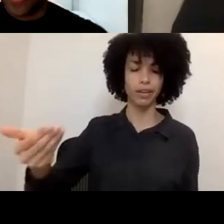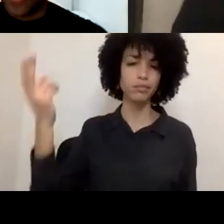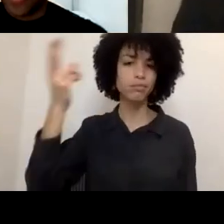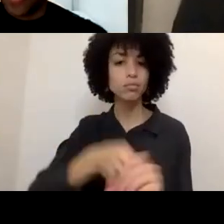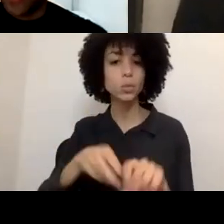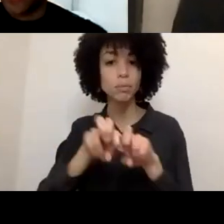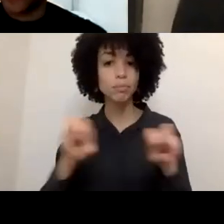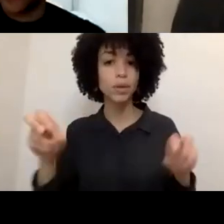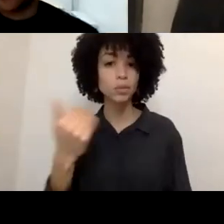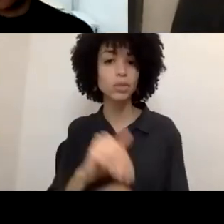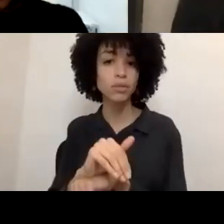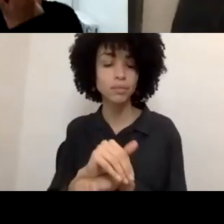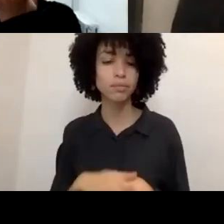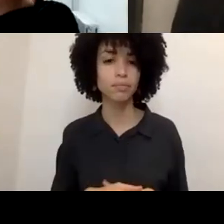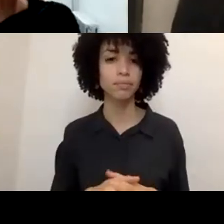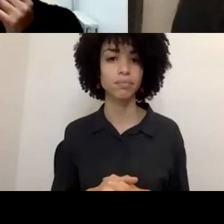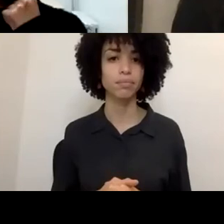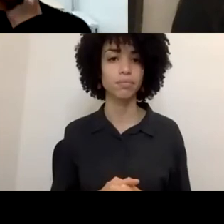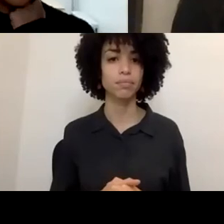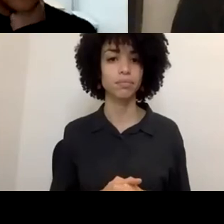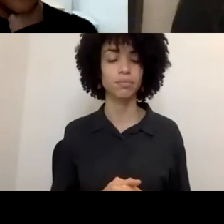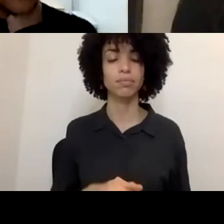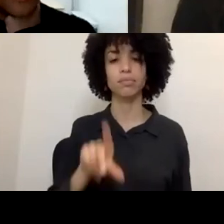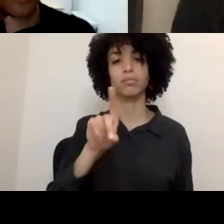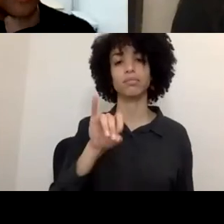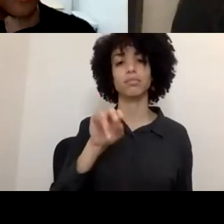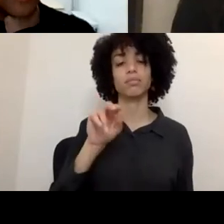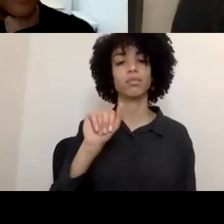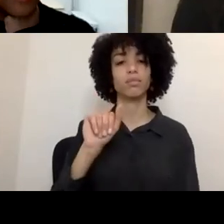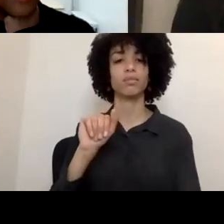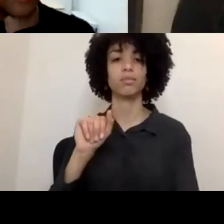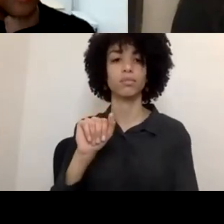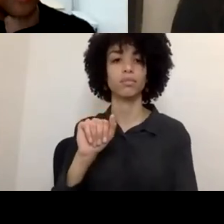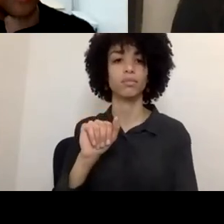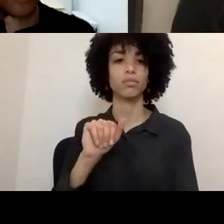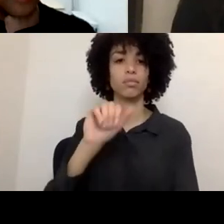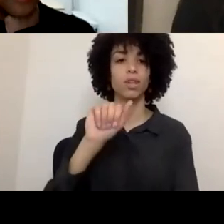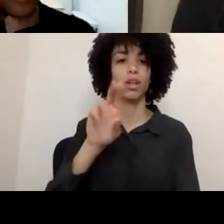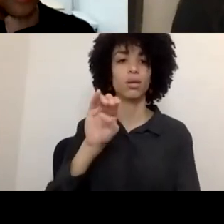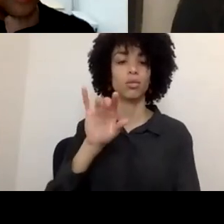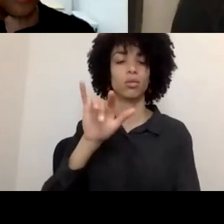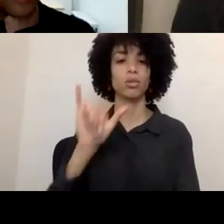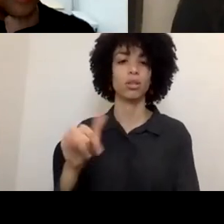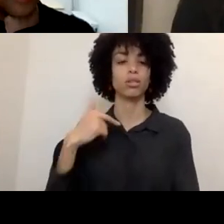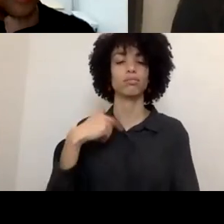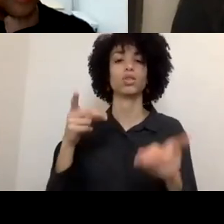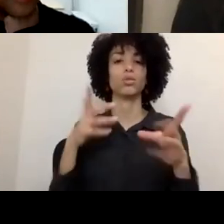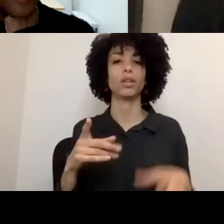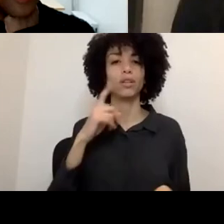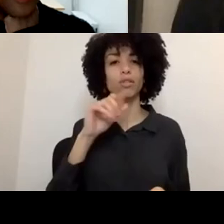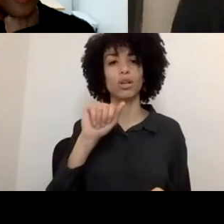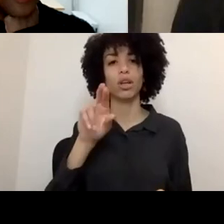this great event. My name is Deanna Abadi, and I'm the director of the Arab American National Museum. My pronouns are she, her,